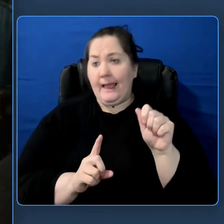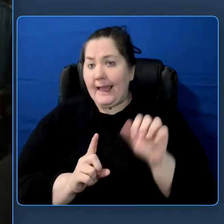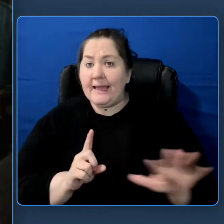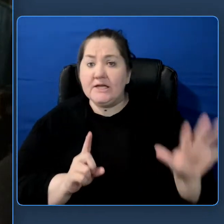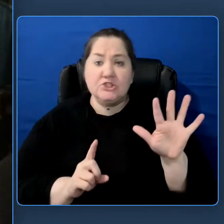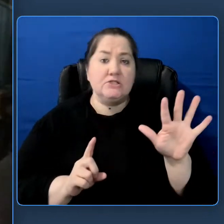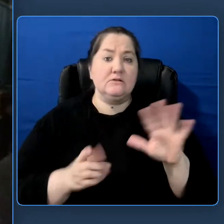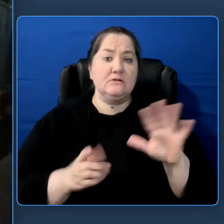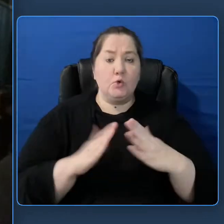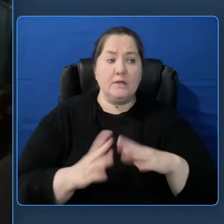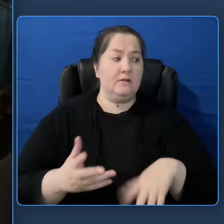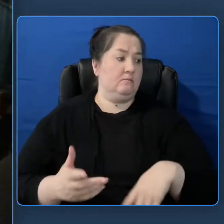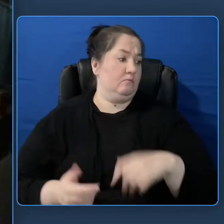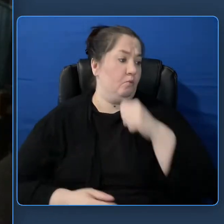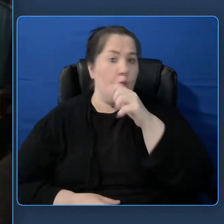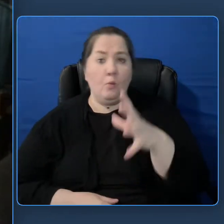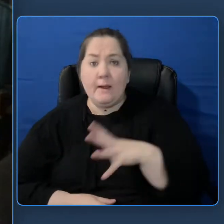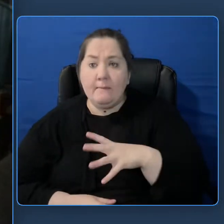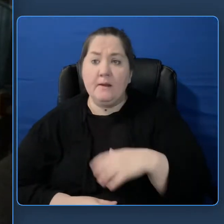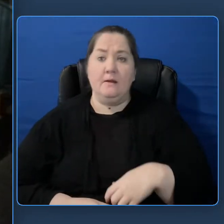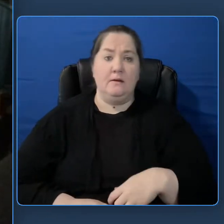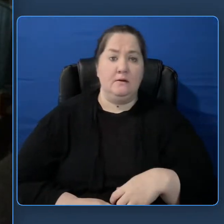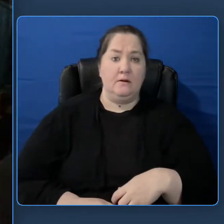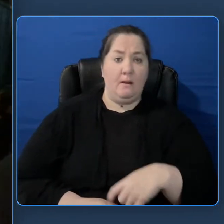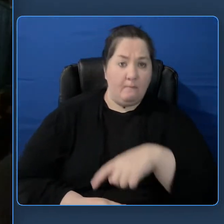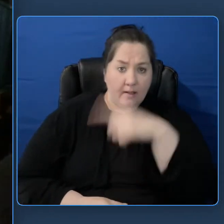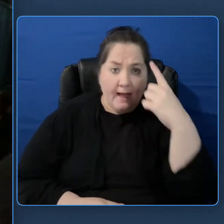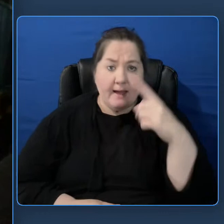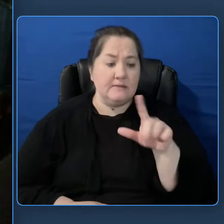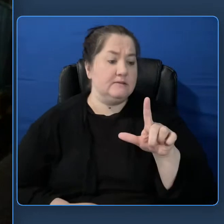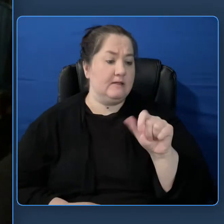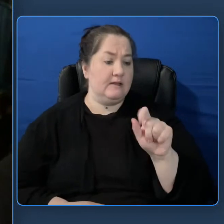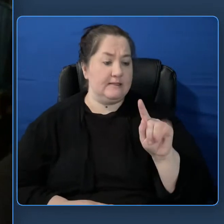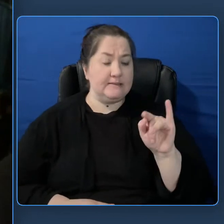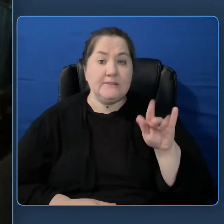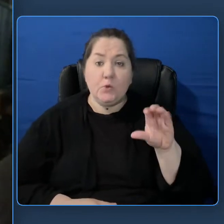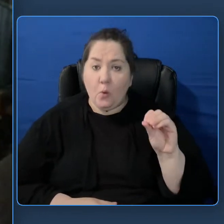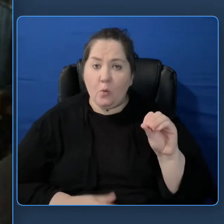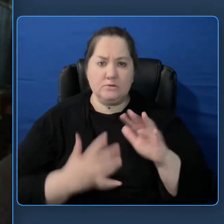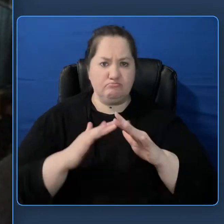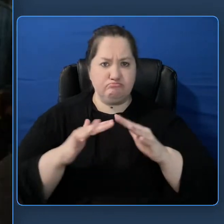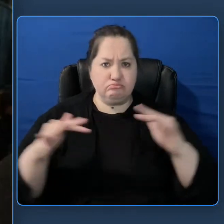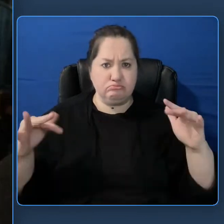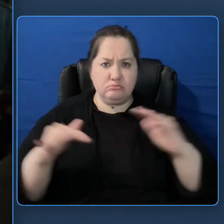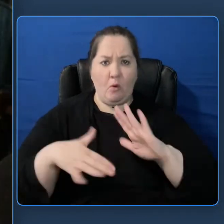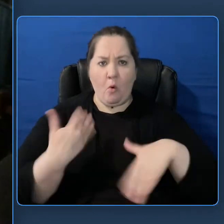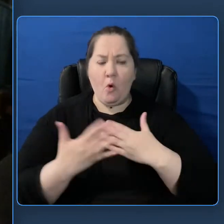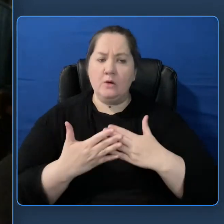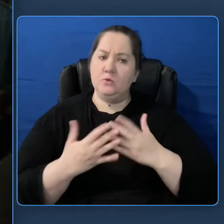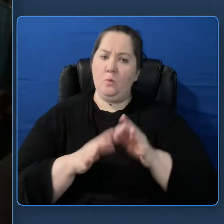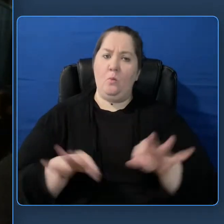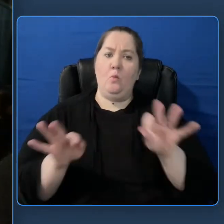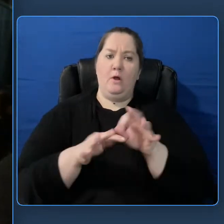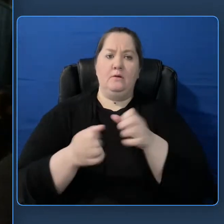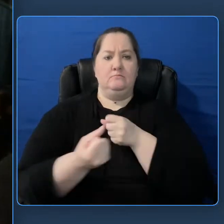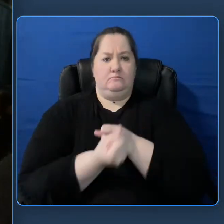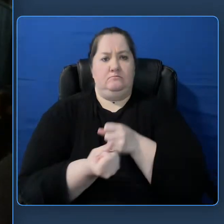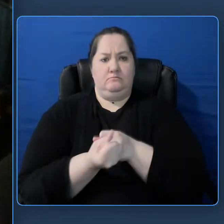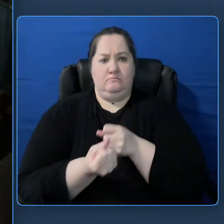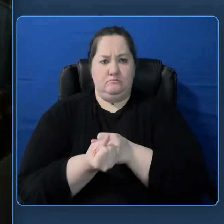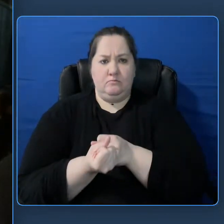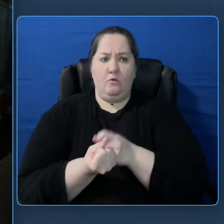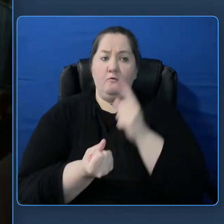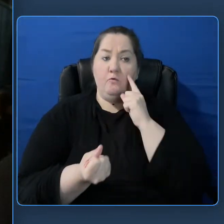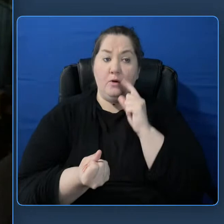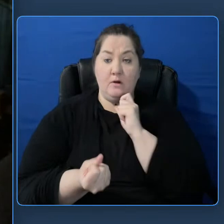community, women, Blacks and Latinos and everybody. So I think that it's important to be an advocate